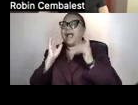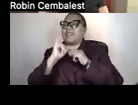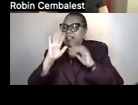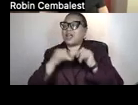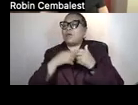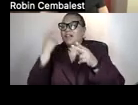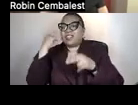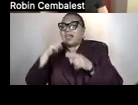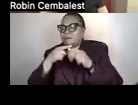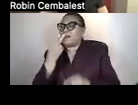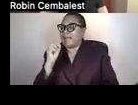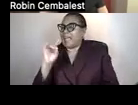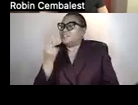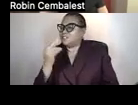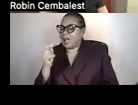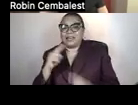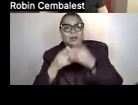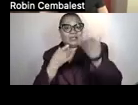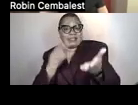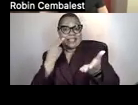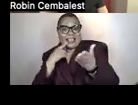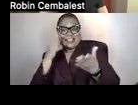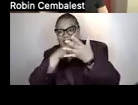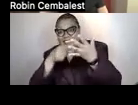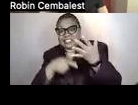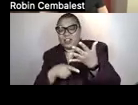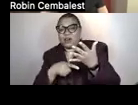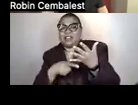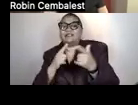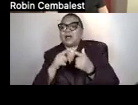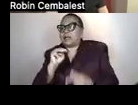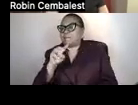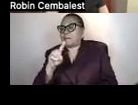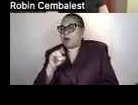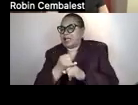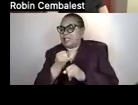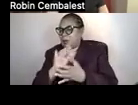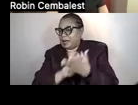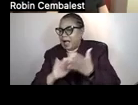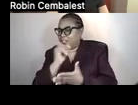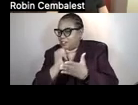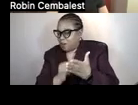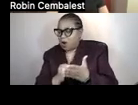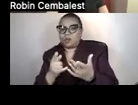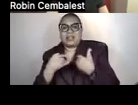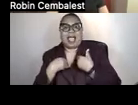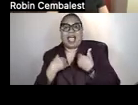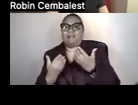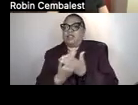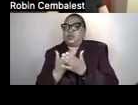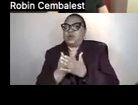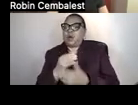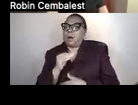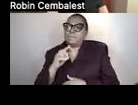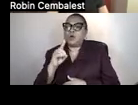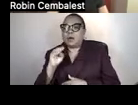we can think about headshots. So here we see in this series for the Maryland Institute College of Art, we got the nude mood